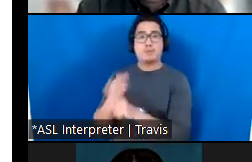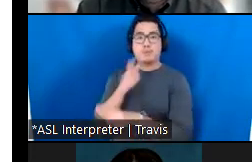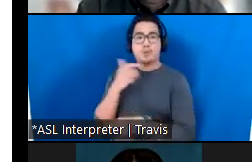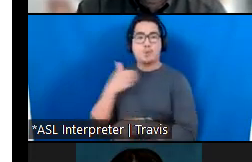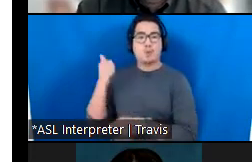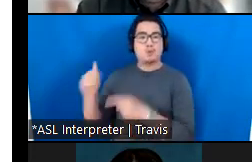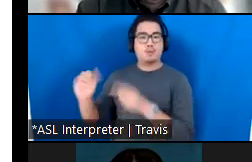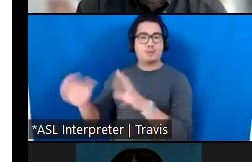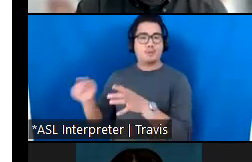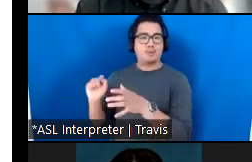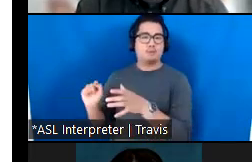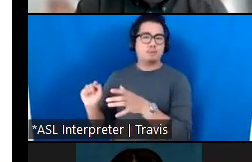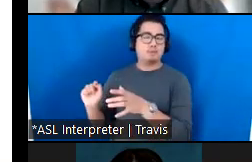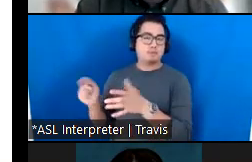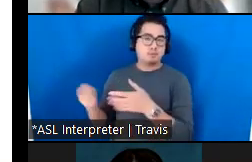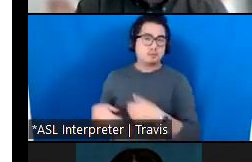more impact.